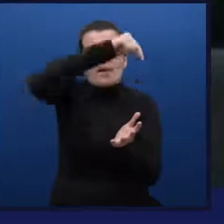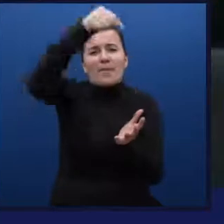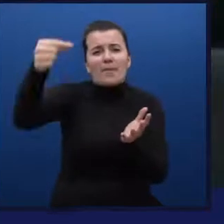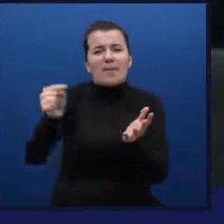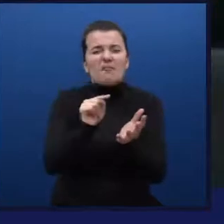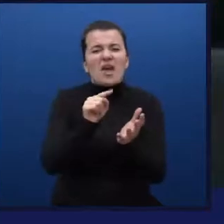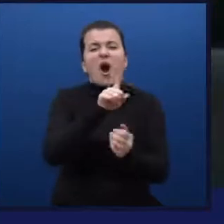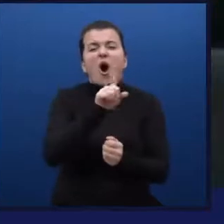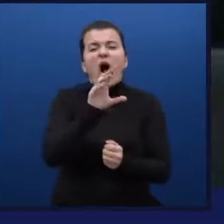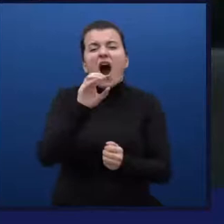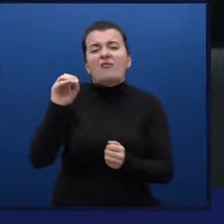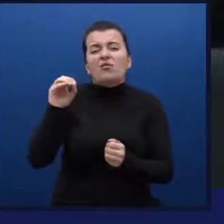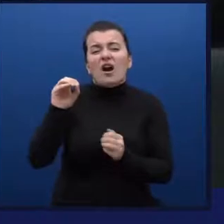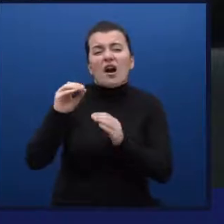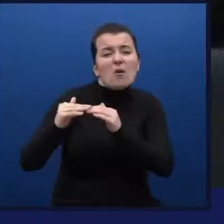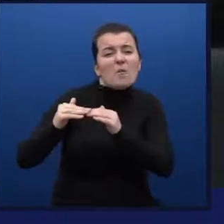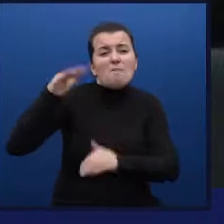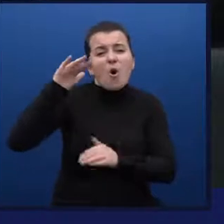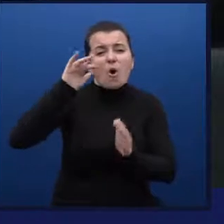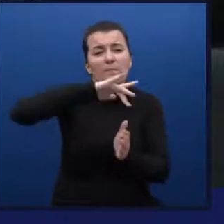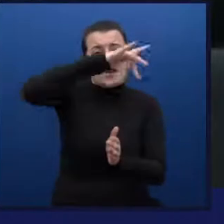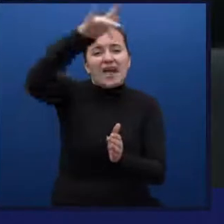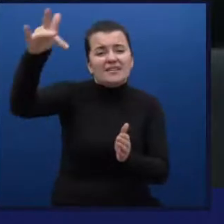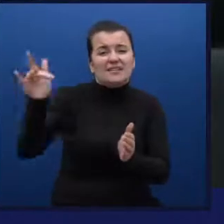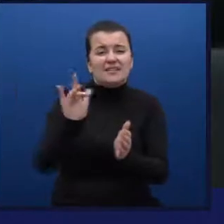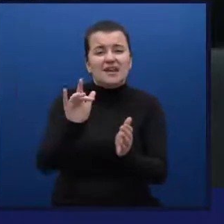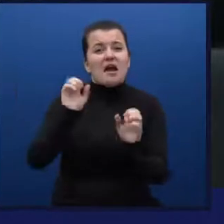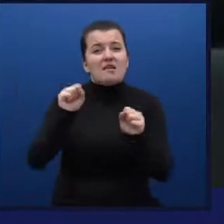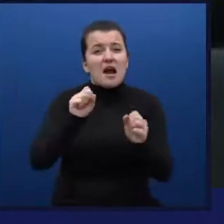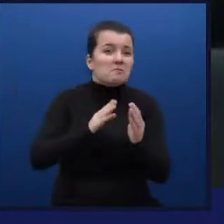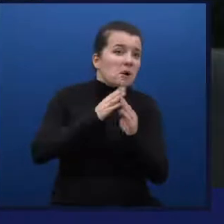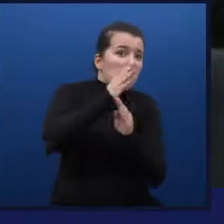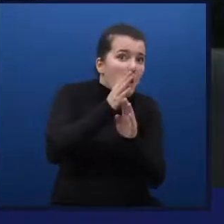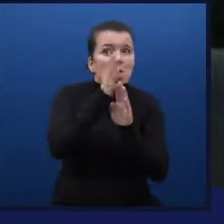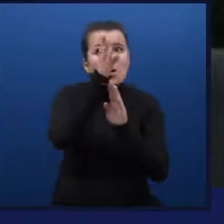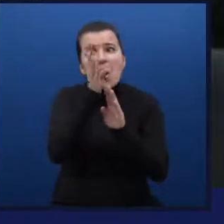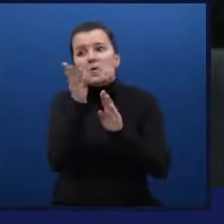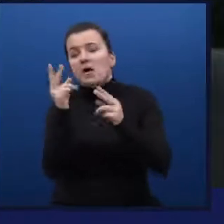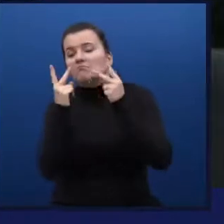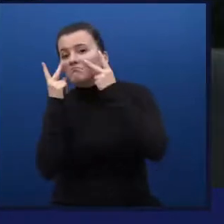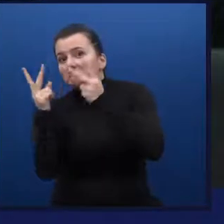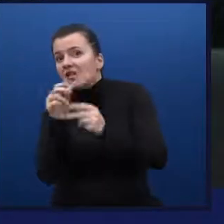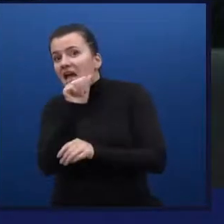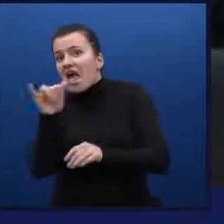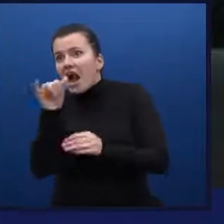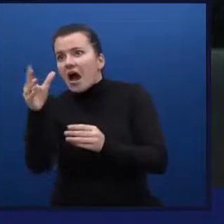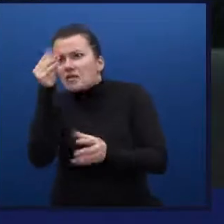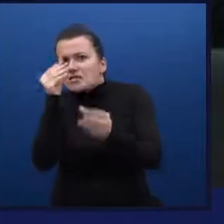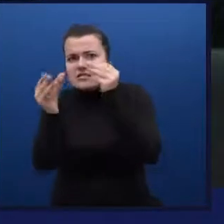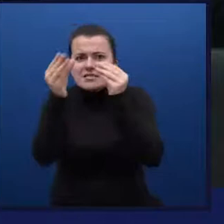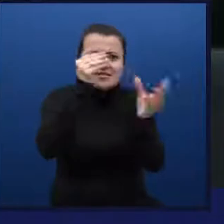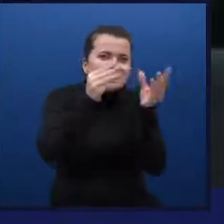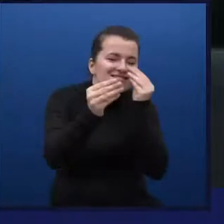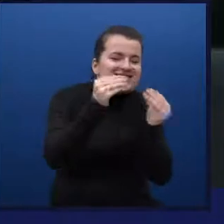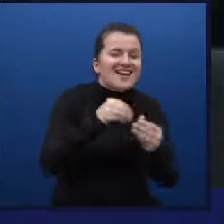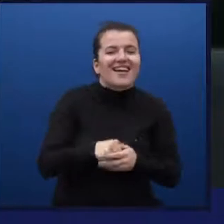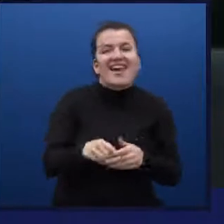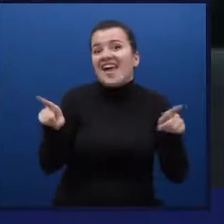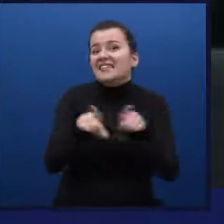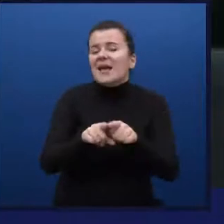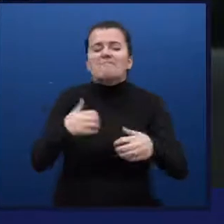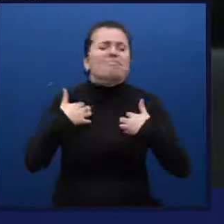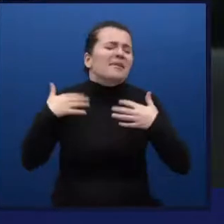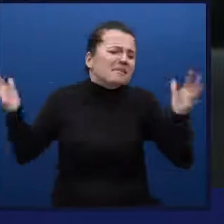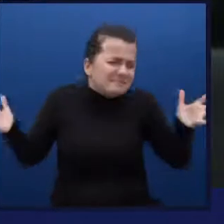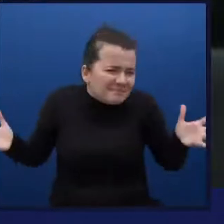so that's a lot of places where you can go to learn more about AI. And I'm especially looking forward to people trying things out. For